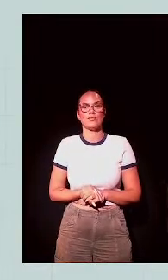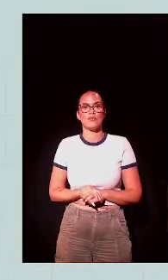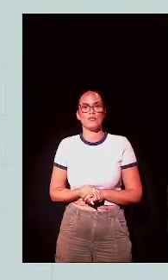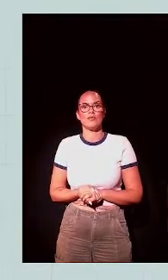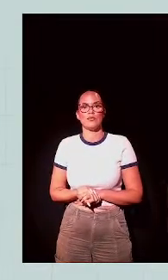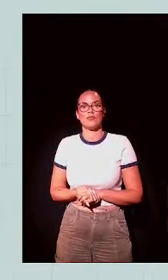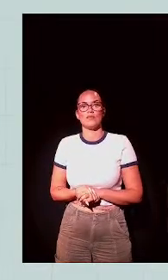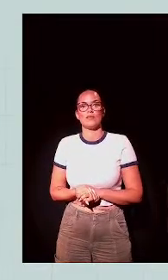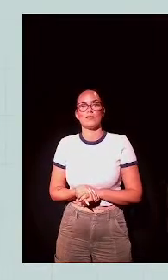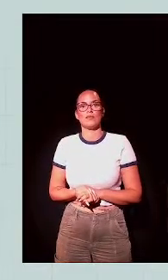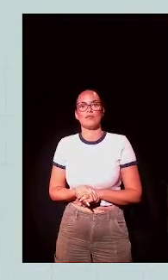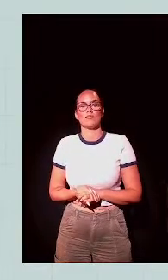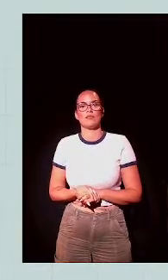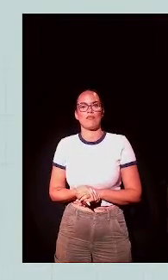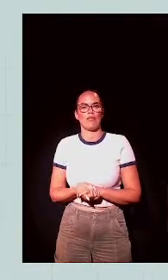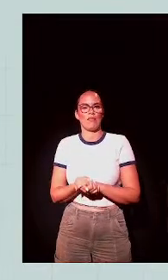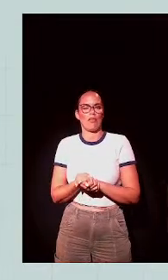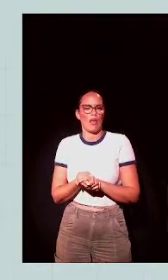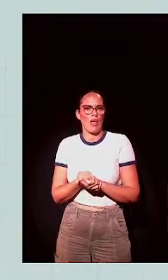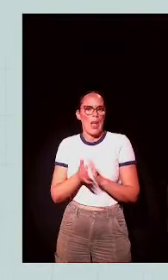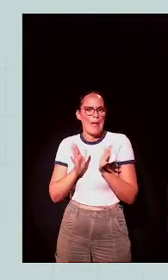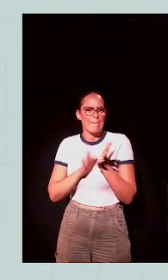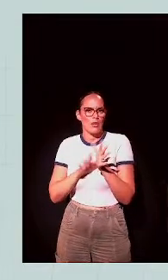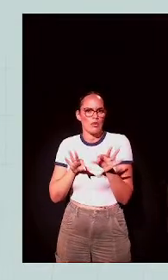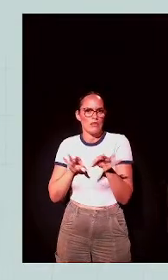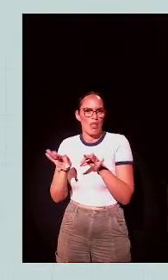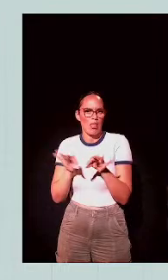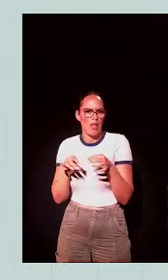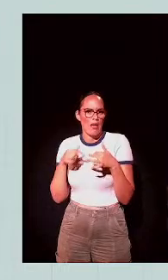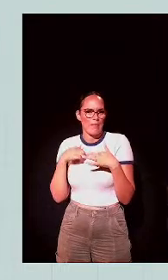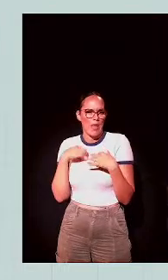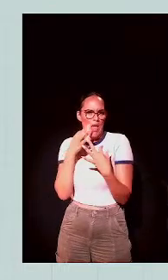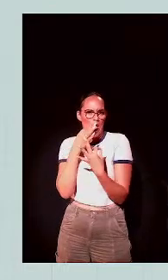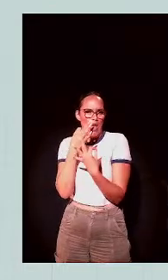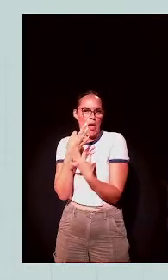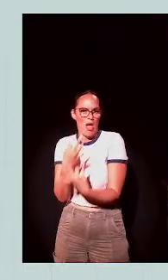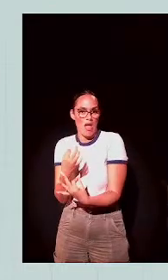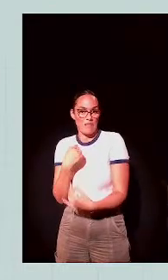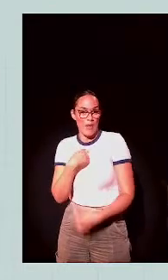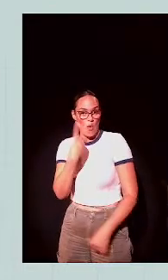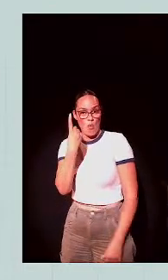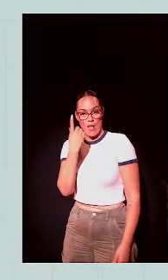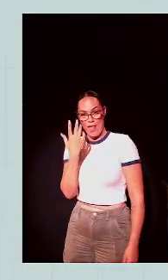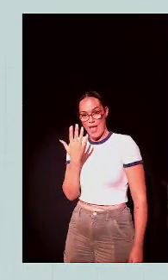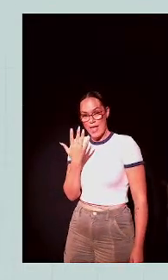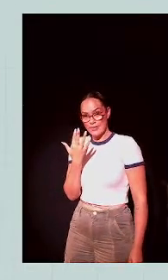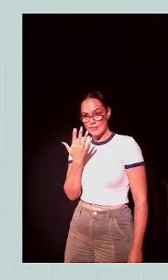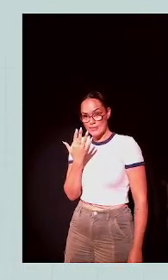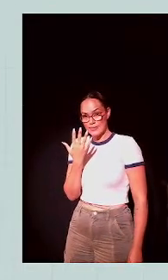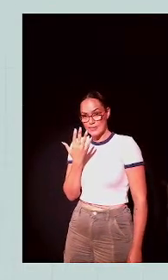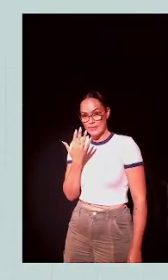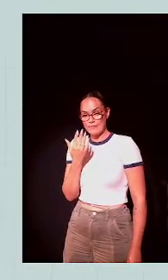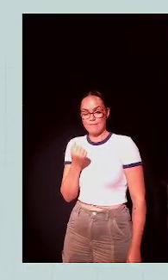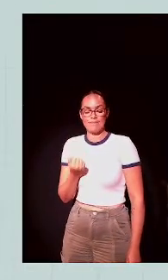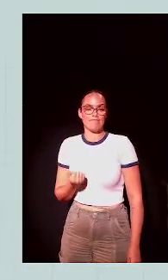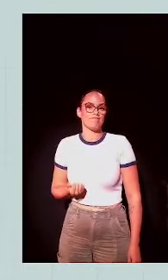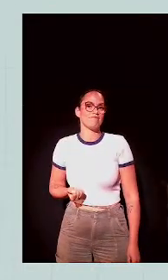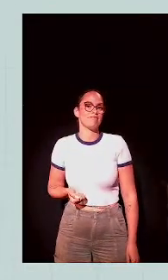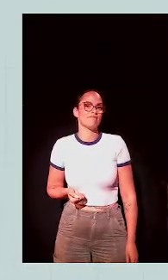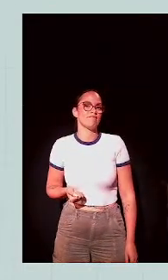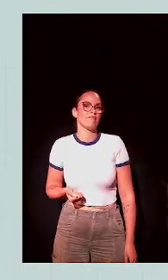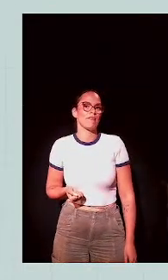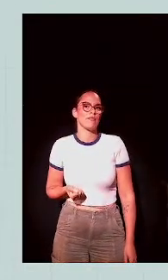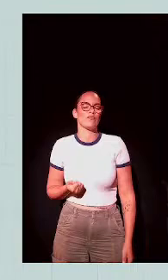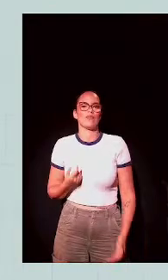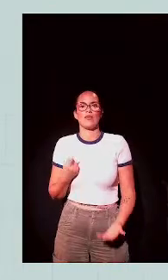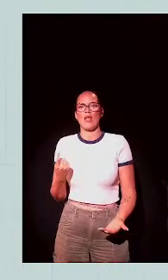for me, the appeal of the modular synth as a one-handed player was that rather than always demand note